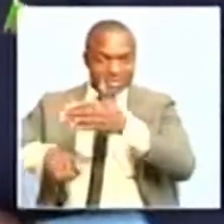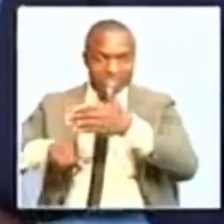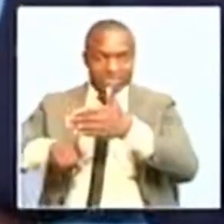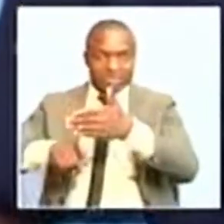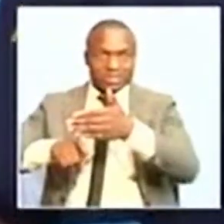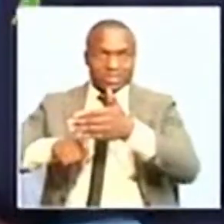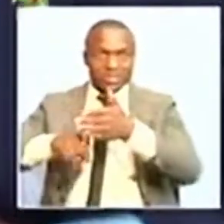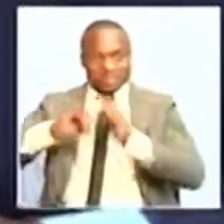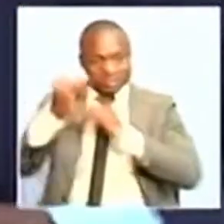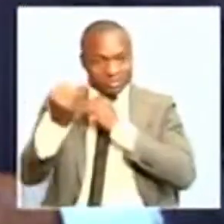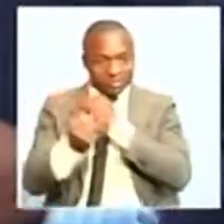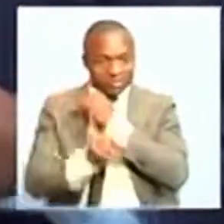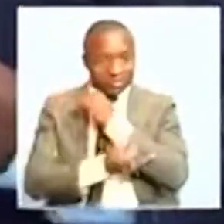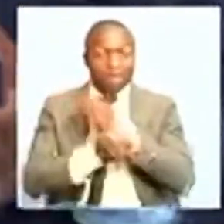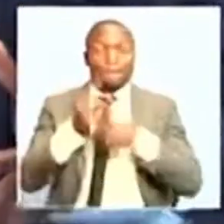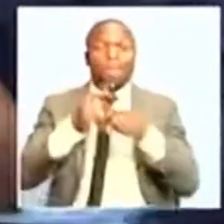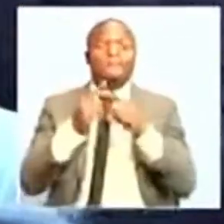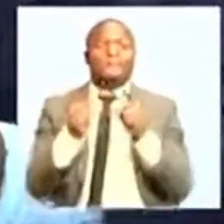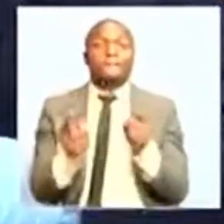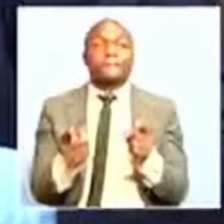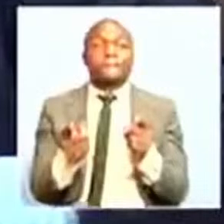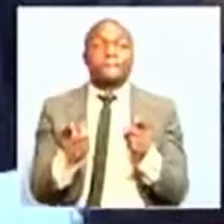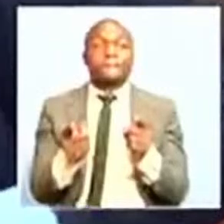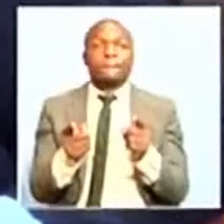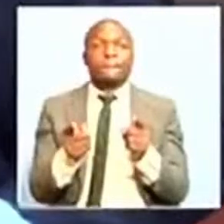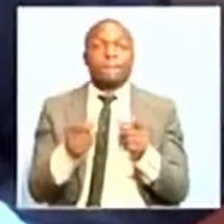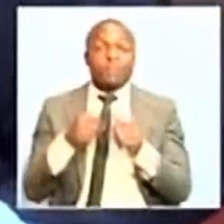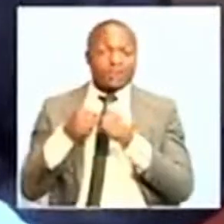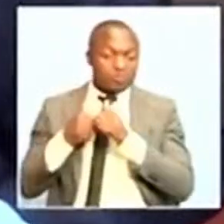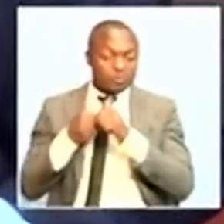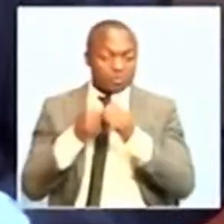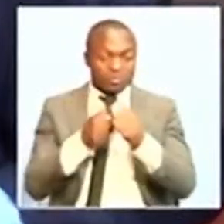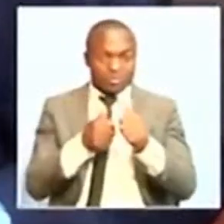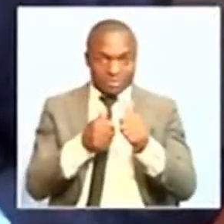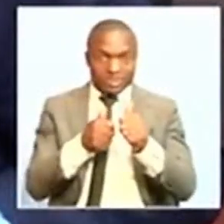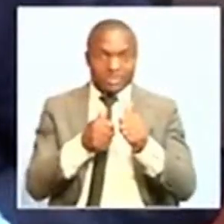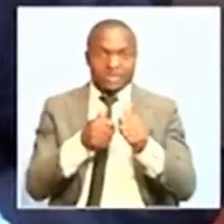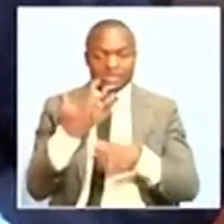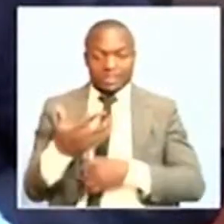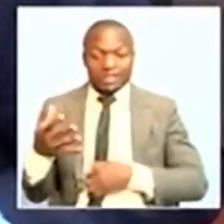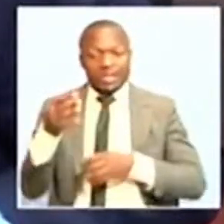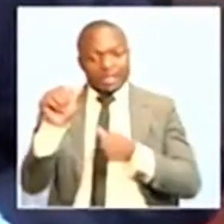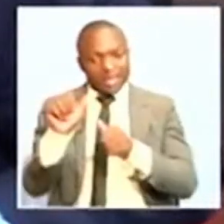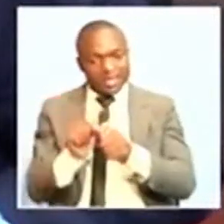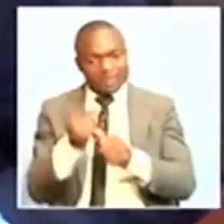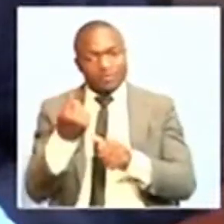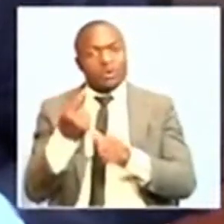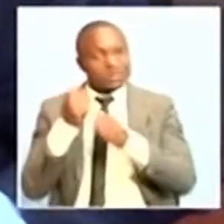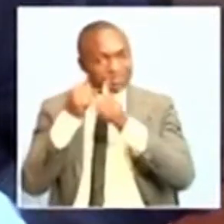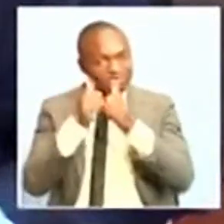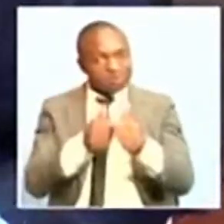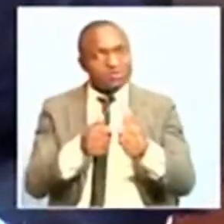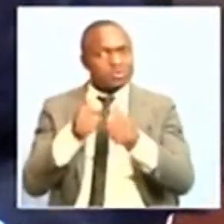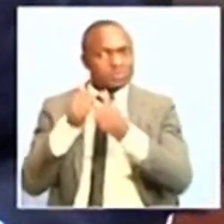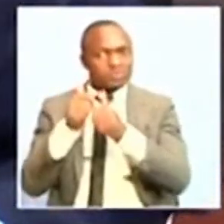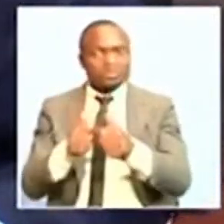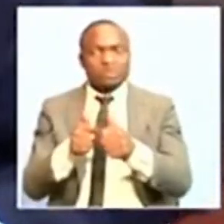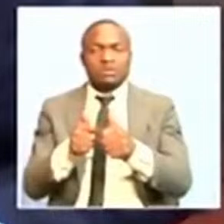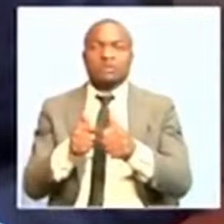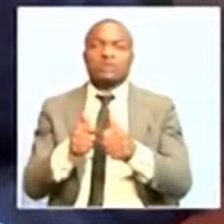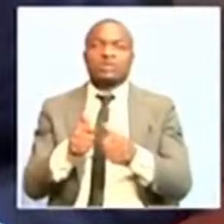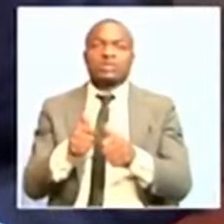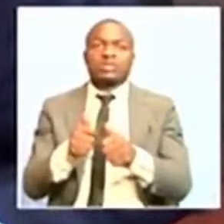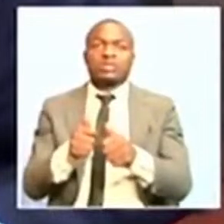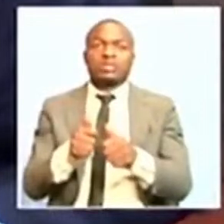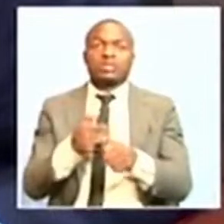is being introduced. It's just a compliance measure. So if everybody is complying, there's no money government to